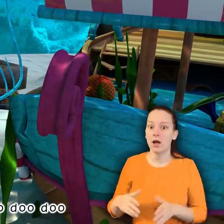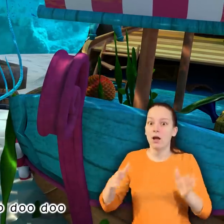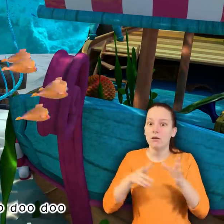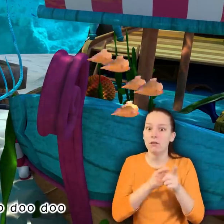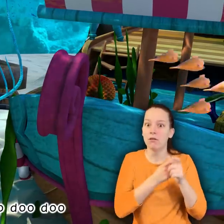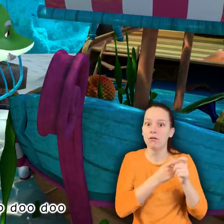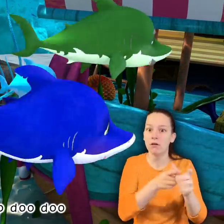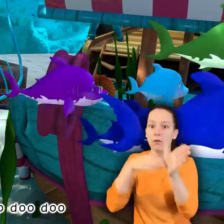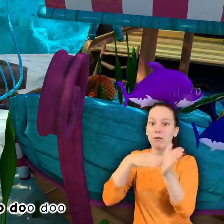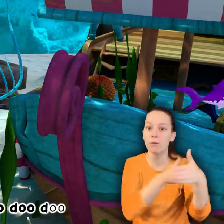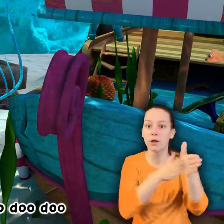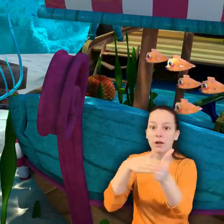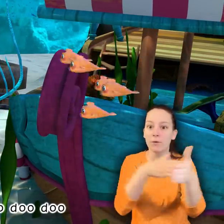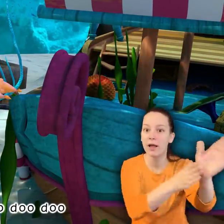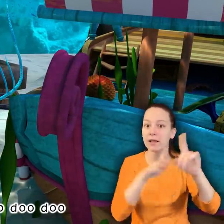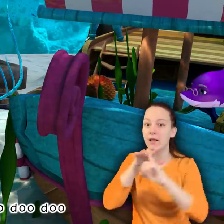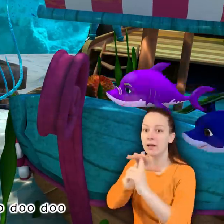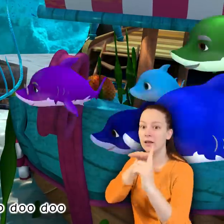run away